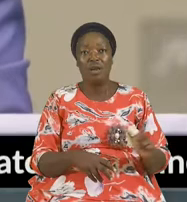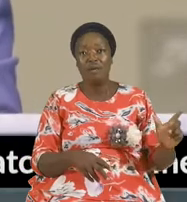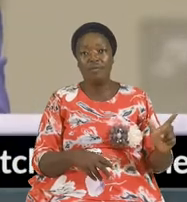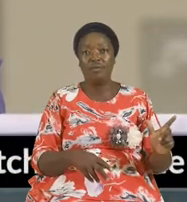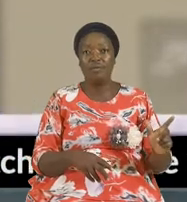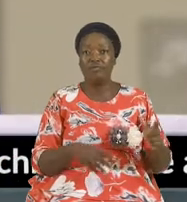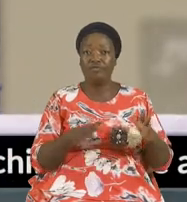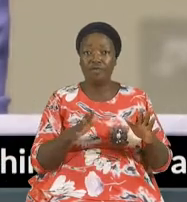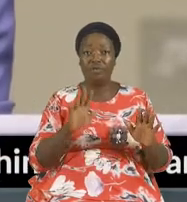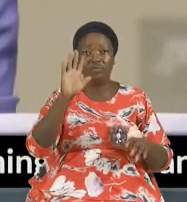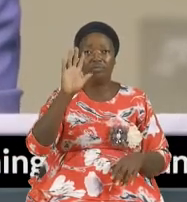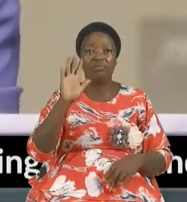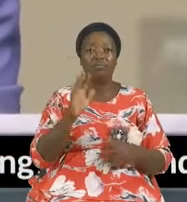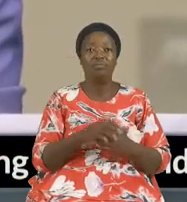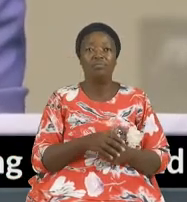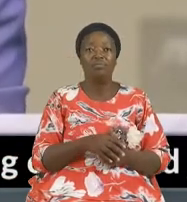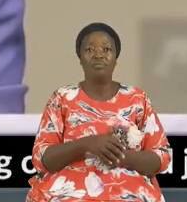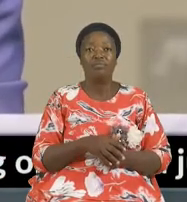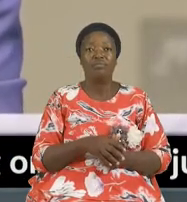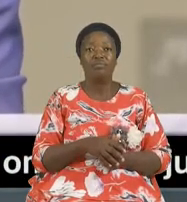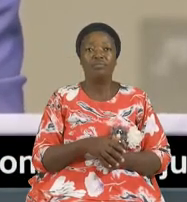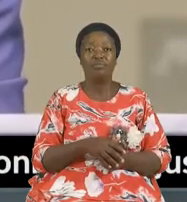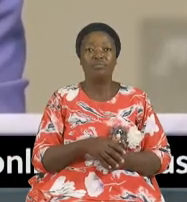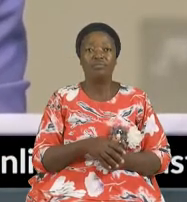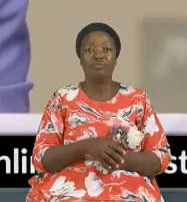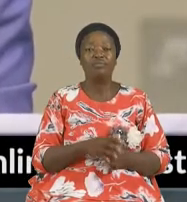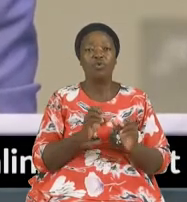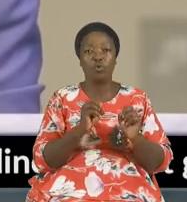Those on my right hand side, if you are finished, can you wave your hands?